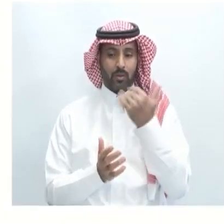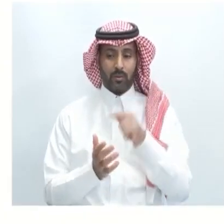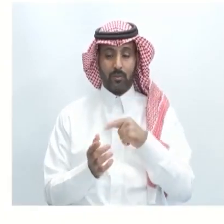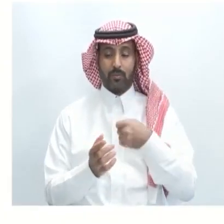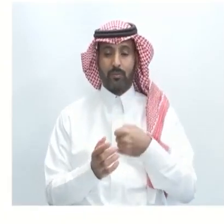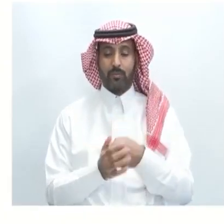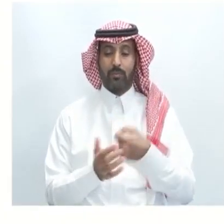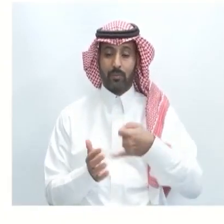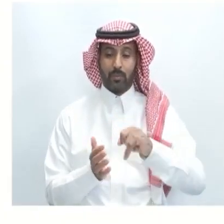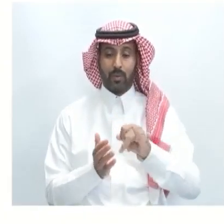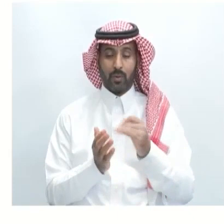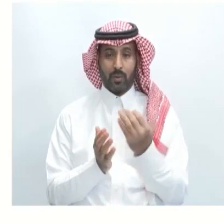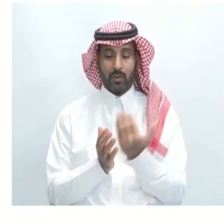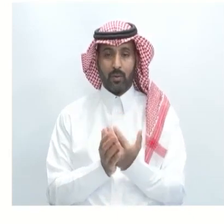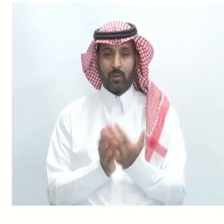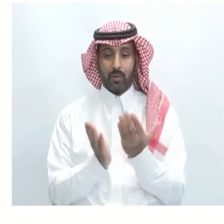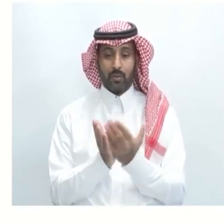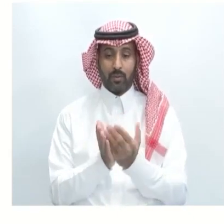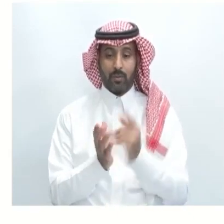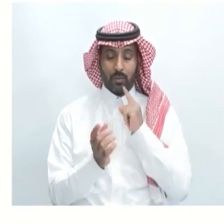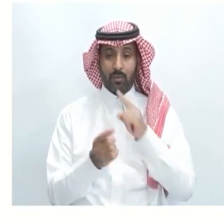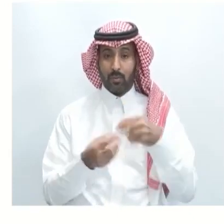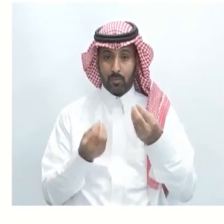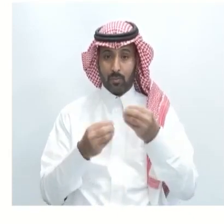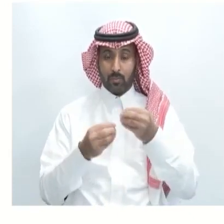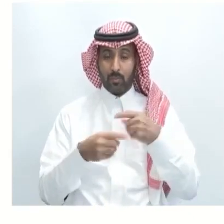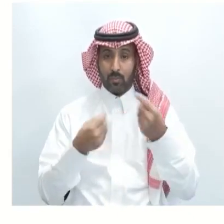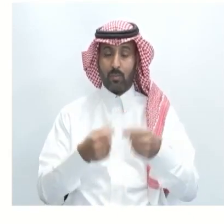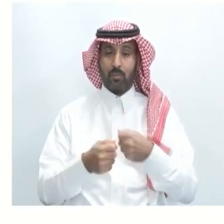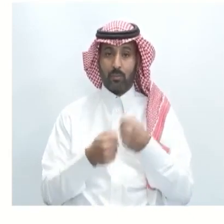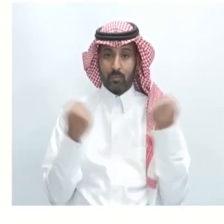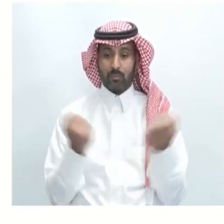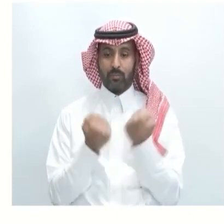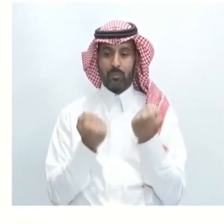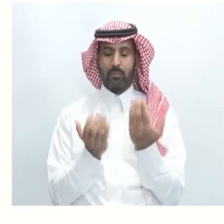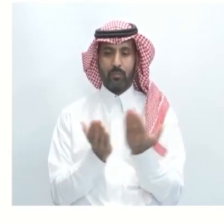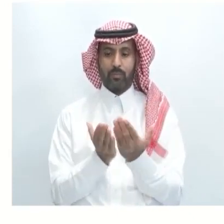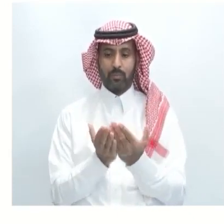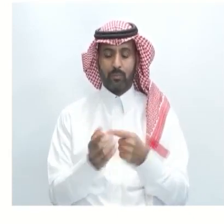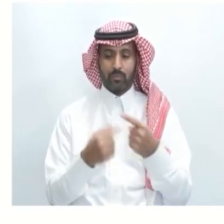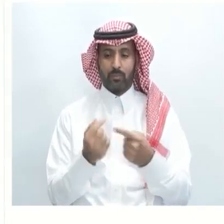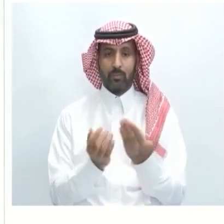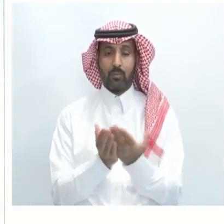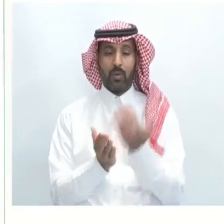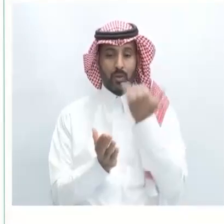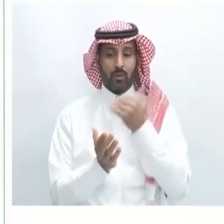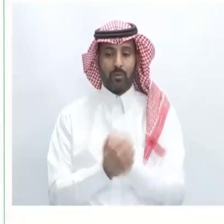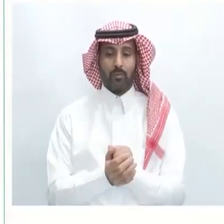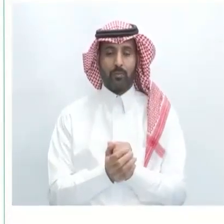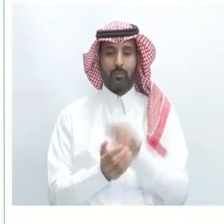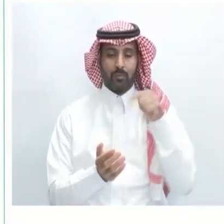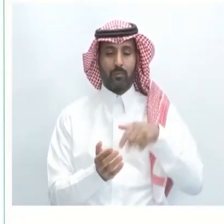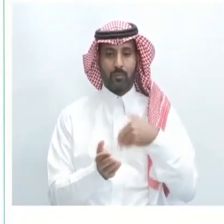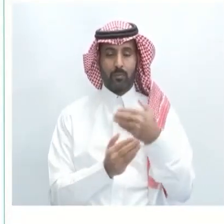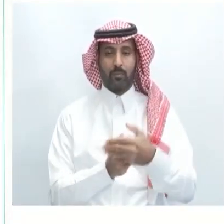the fourth part of the expansions, which are full of exercises and practices for the English language. So